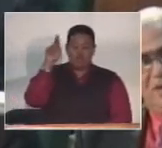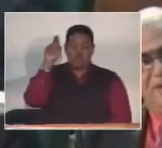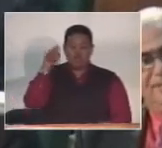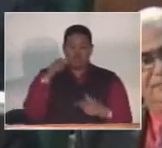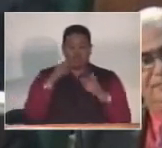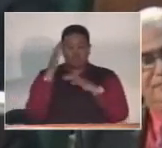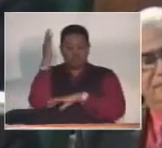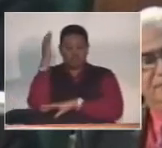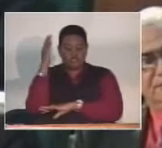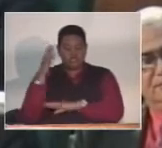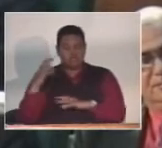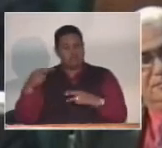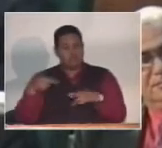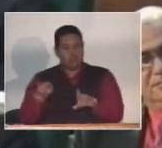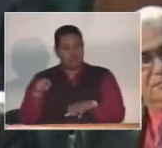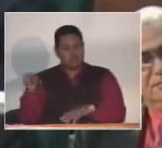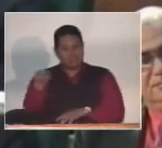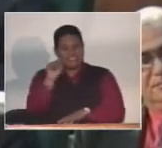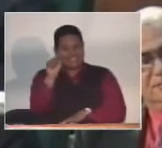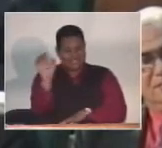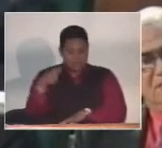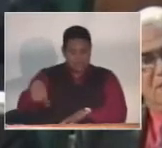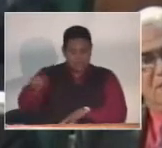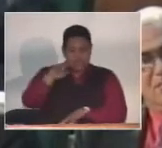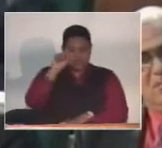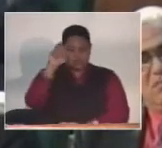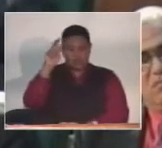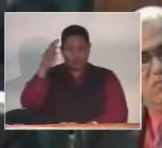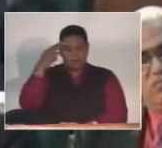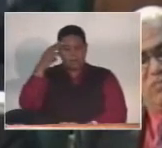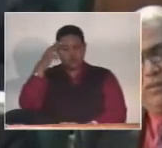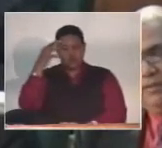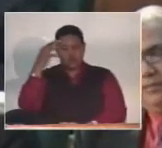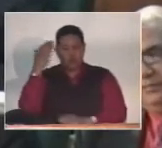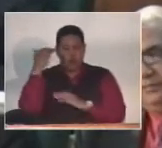be carried out by check in this fiscal year.